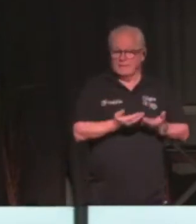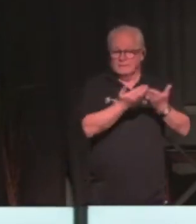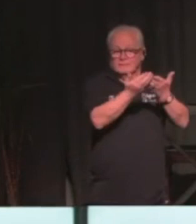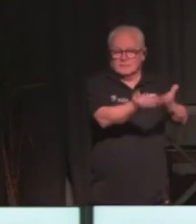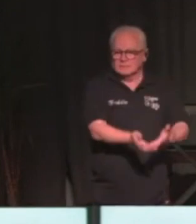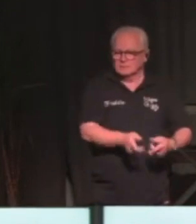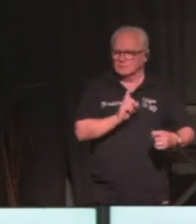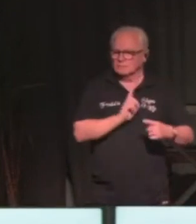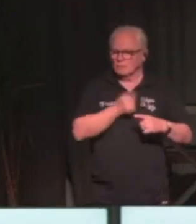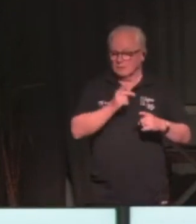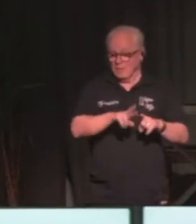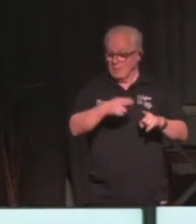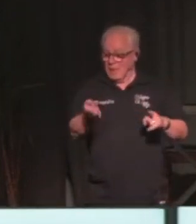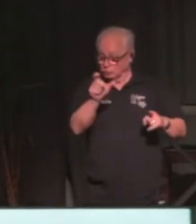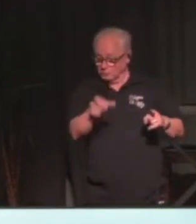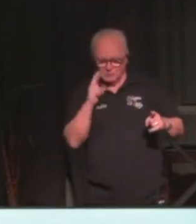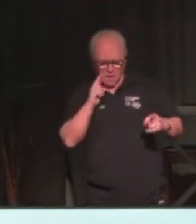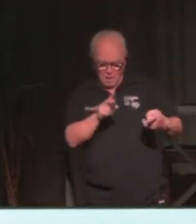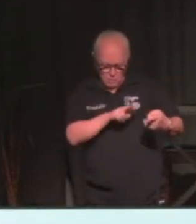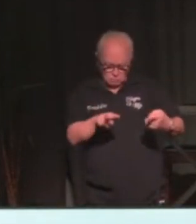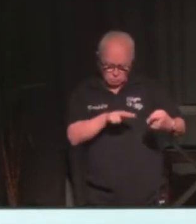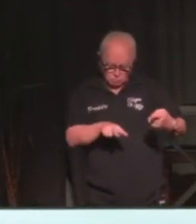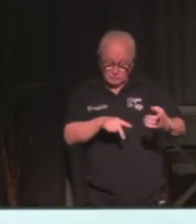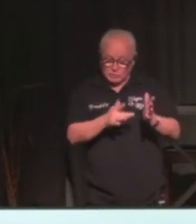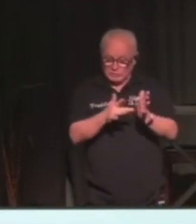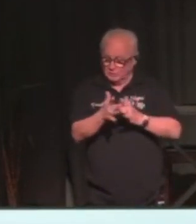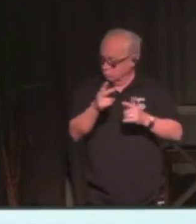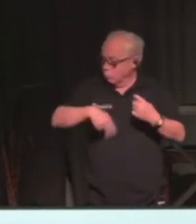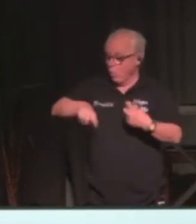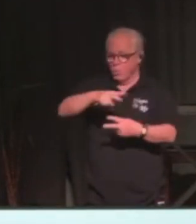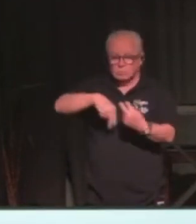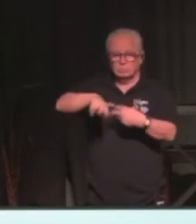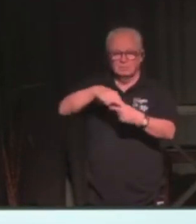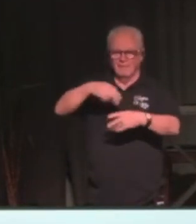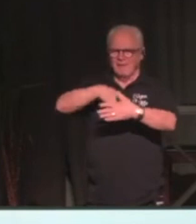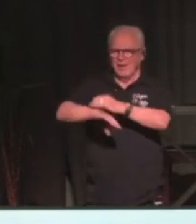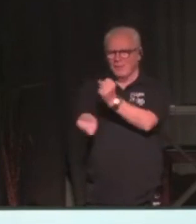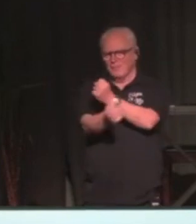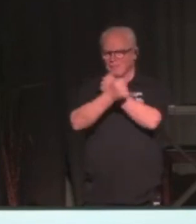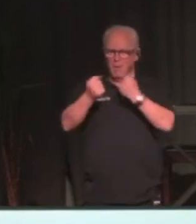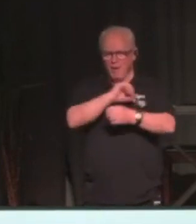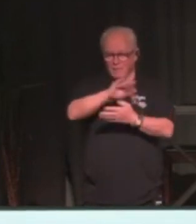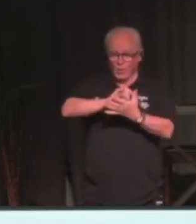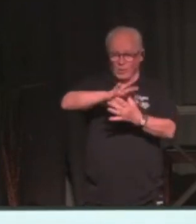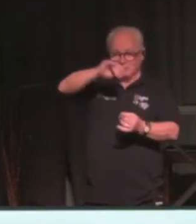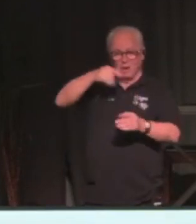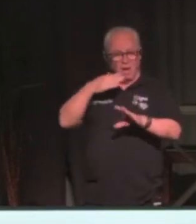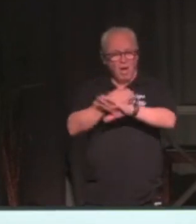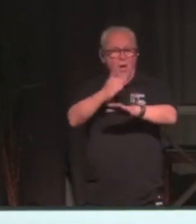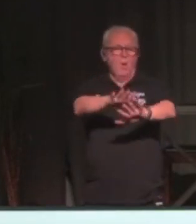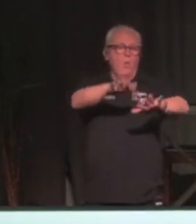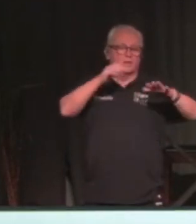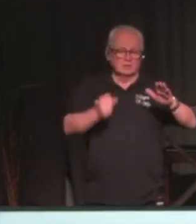And immediately in the next chapter, you will find that Jesus is walking about in the power of the Holy Spirit, doing signs and